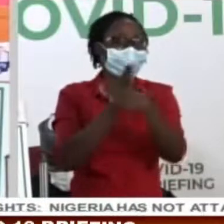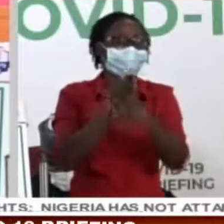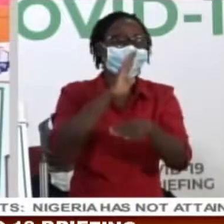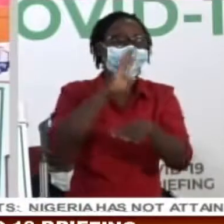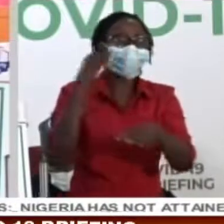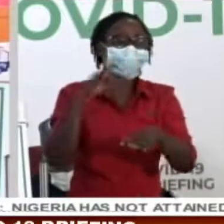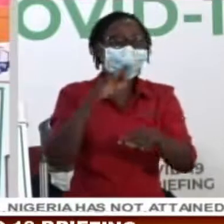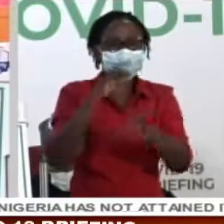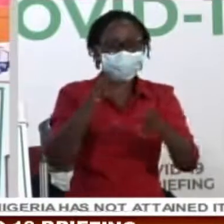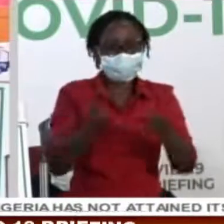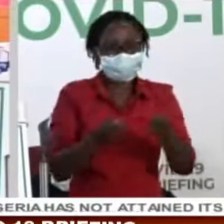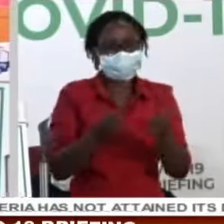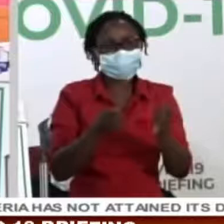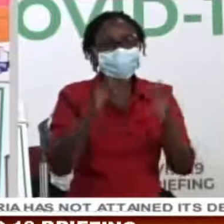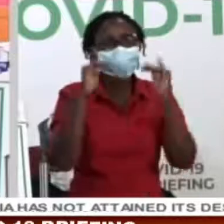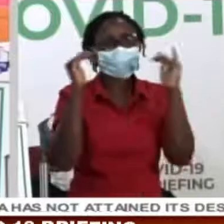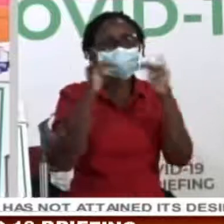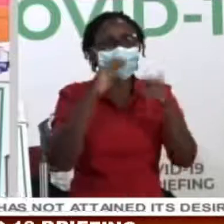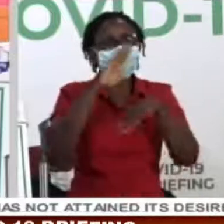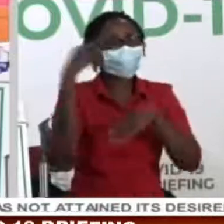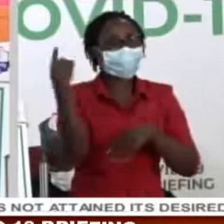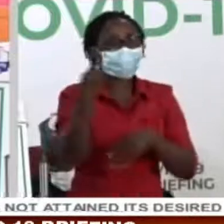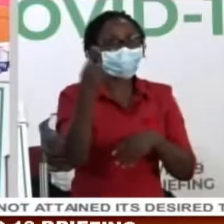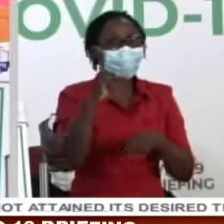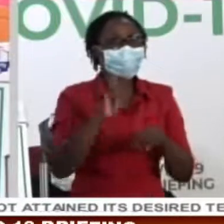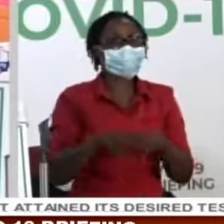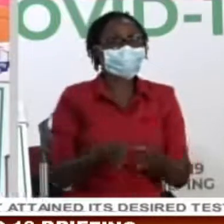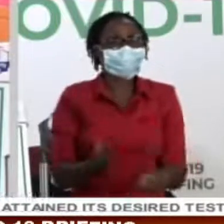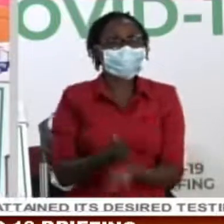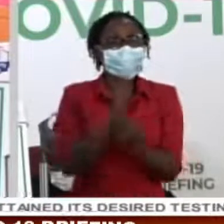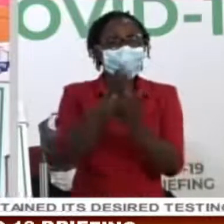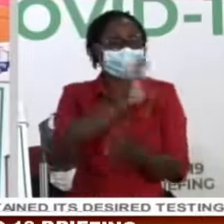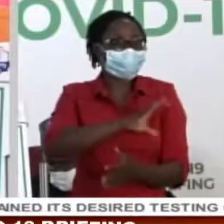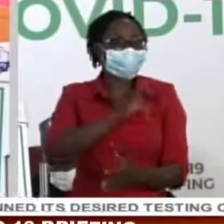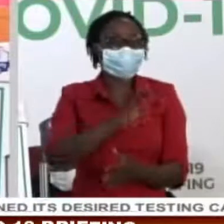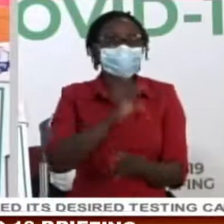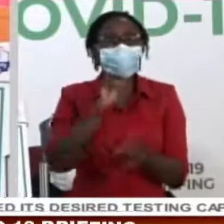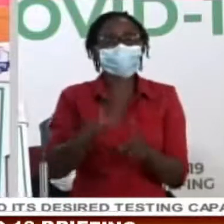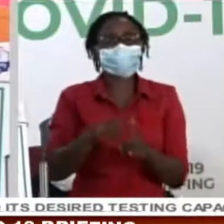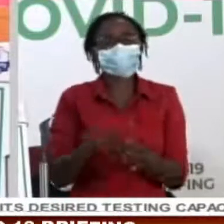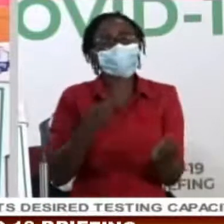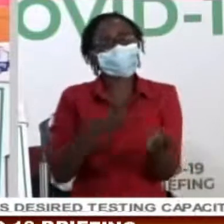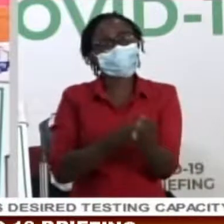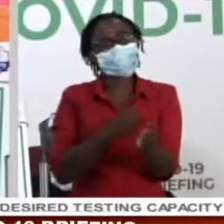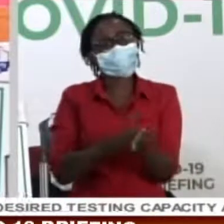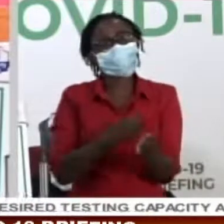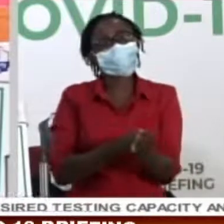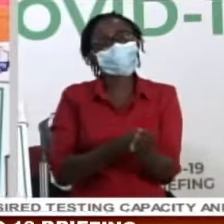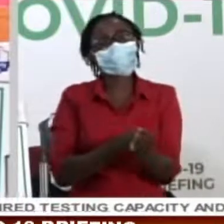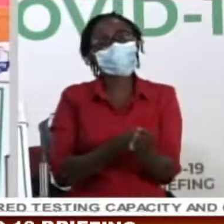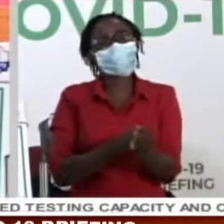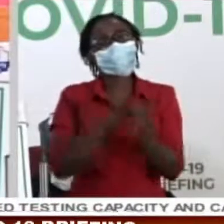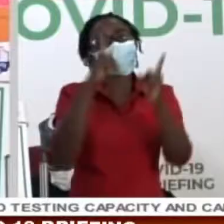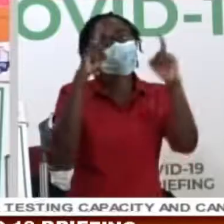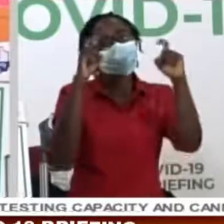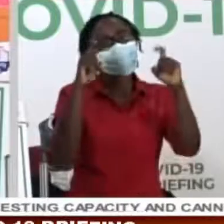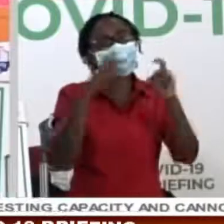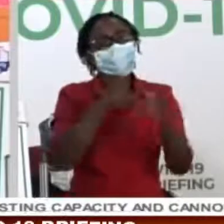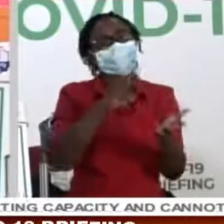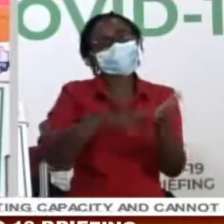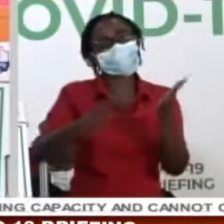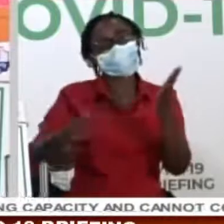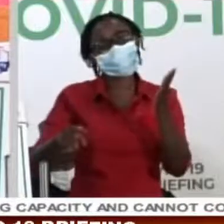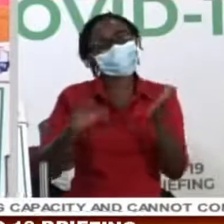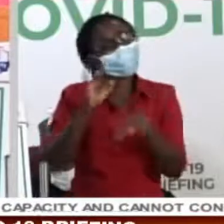all times, to help educate the citizenry, to support uptake of testing and reporting early